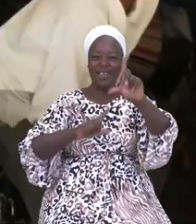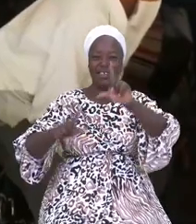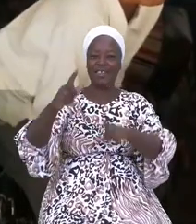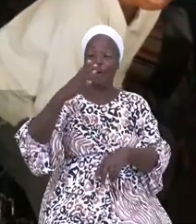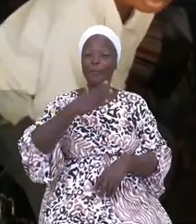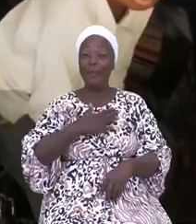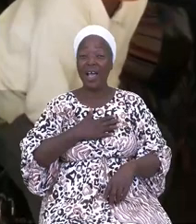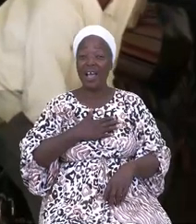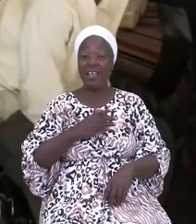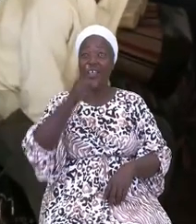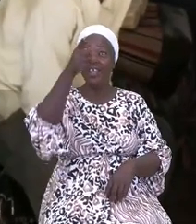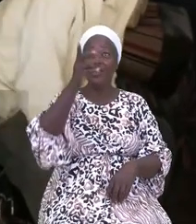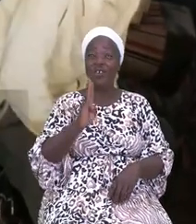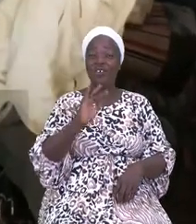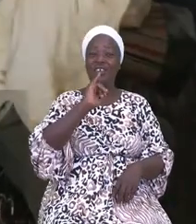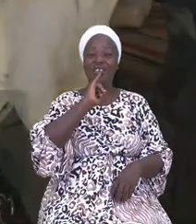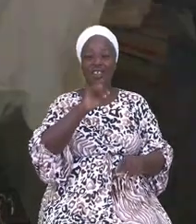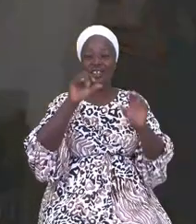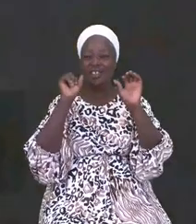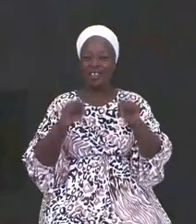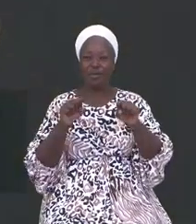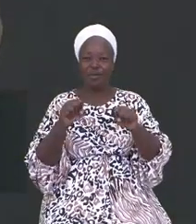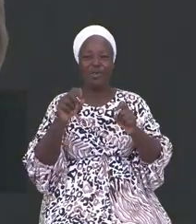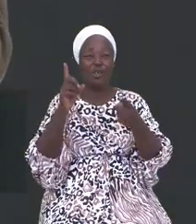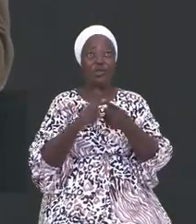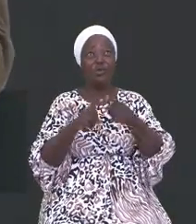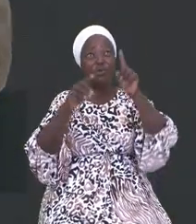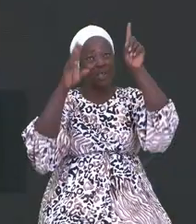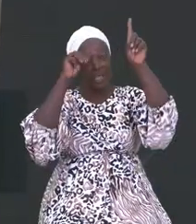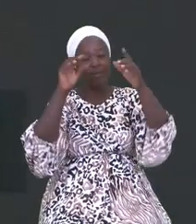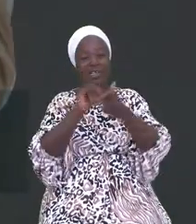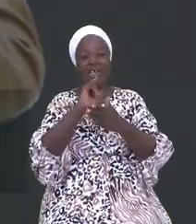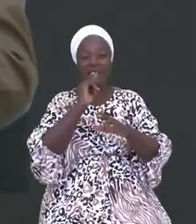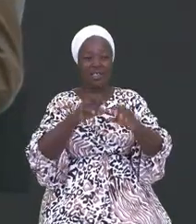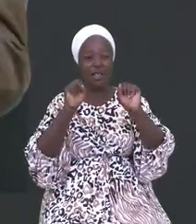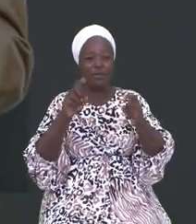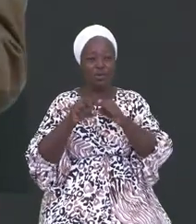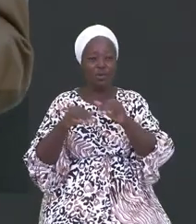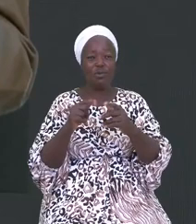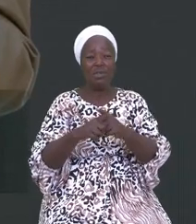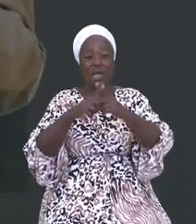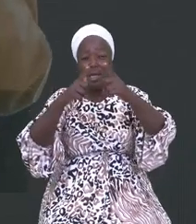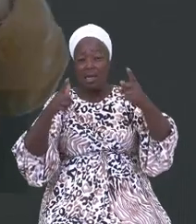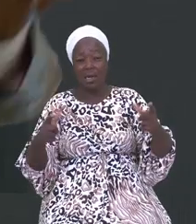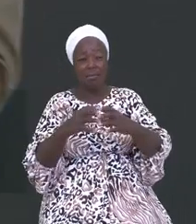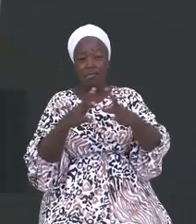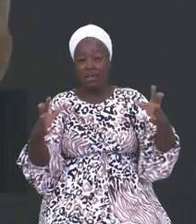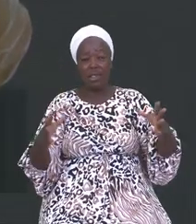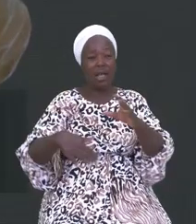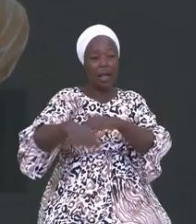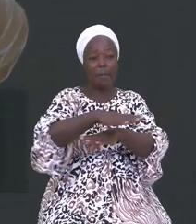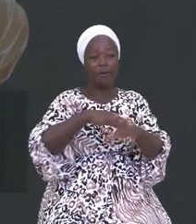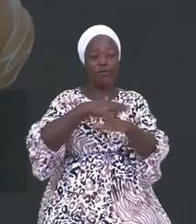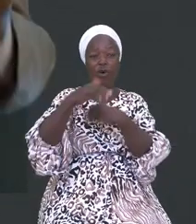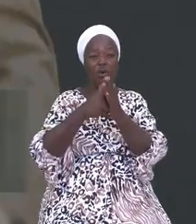able. Unto him that is able to do exceeding abundantly above all